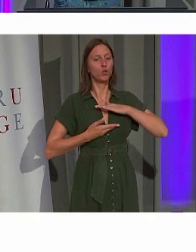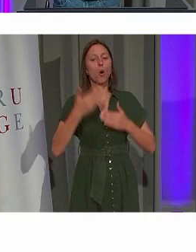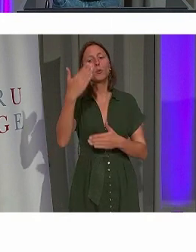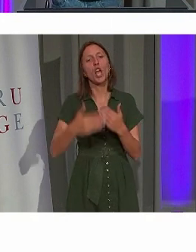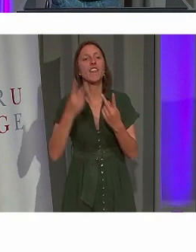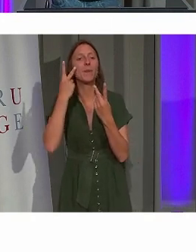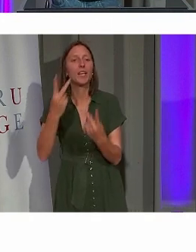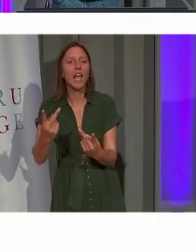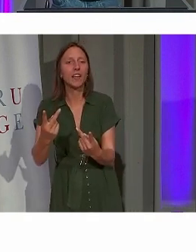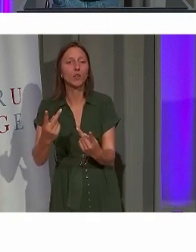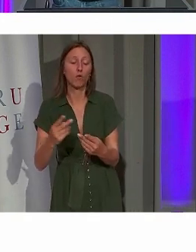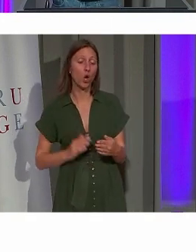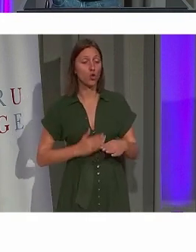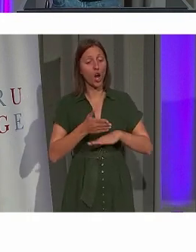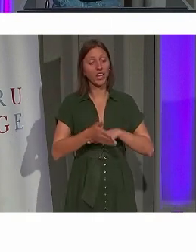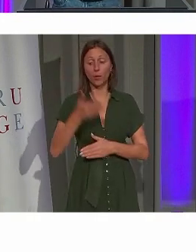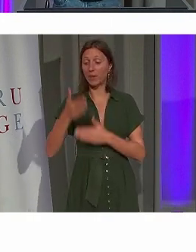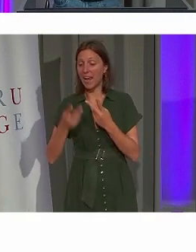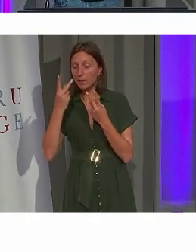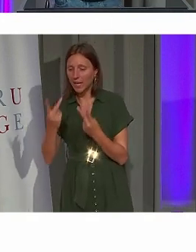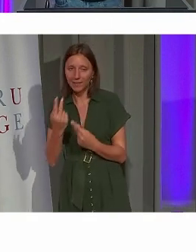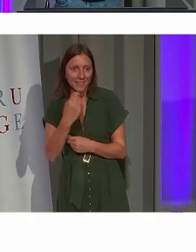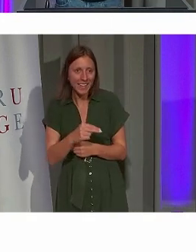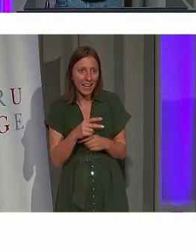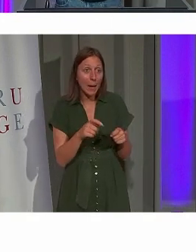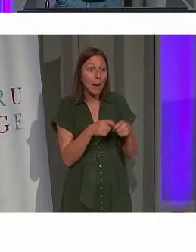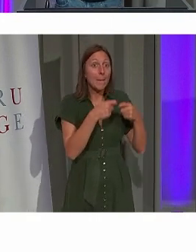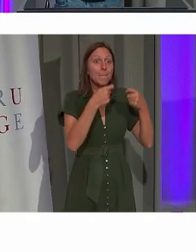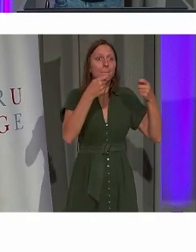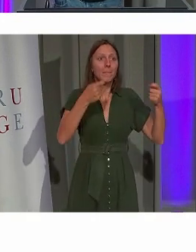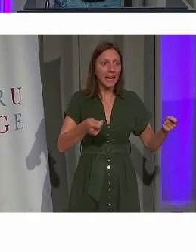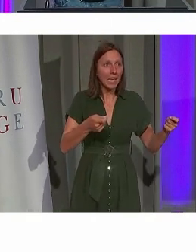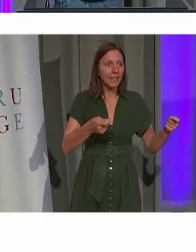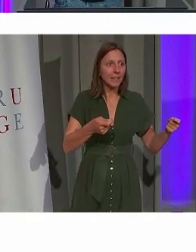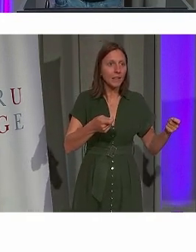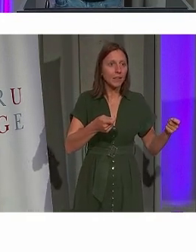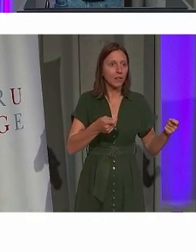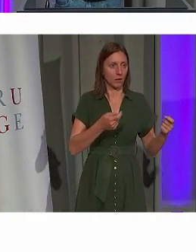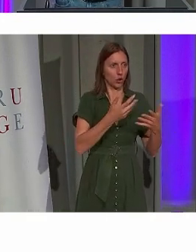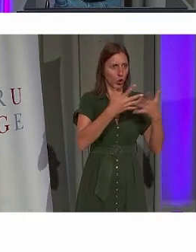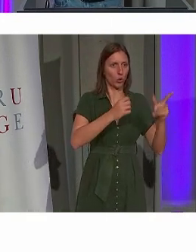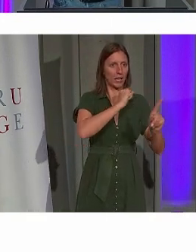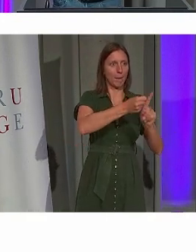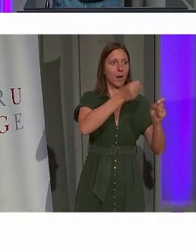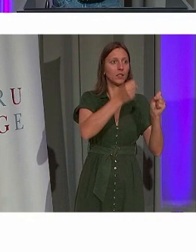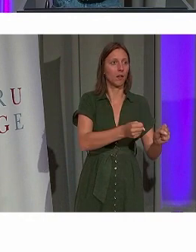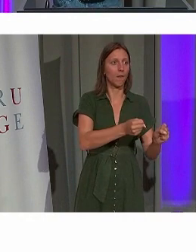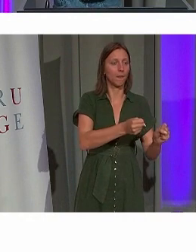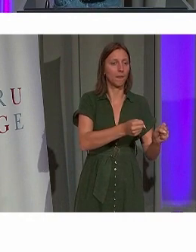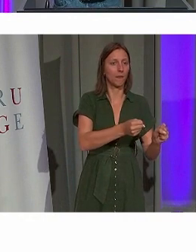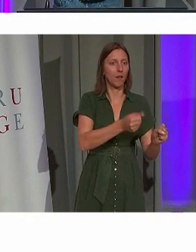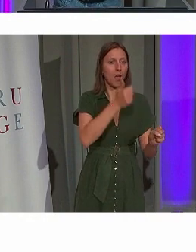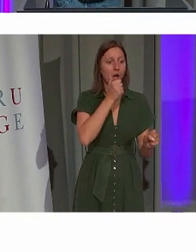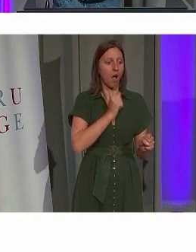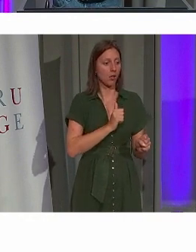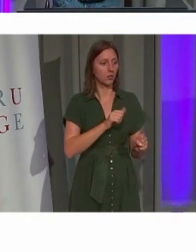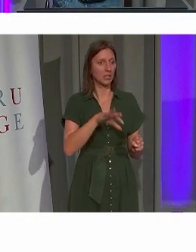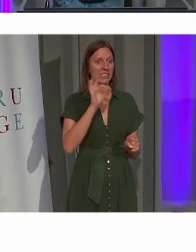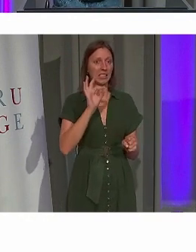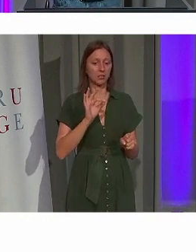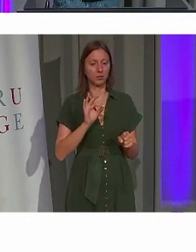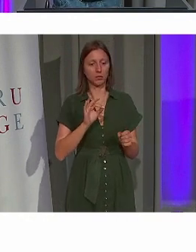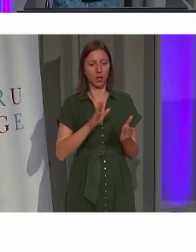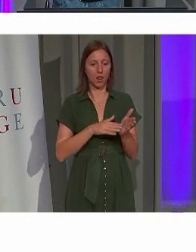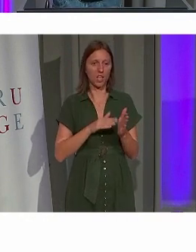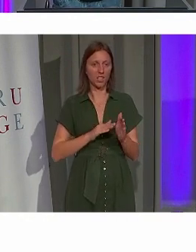slower, a narrower perspective. No, in the beginning, you can actually have the largest impact, because if